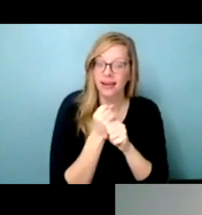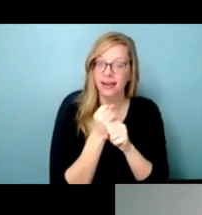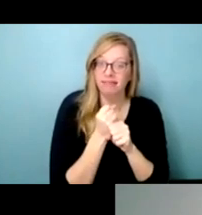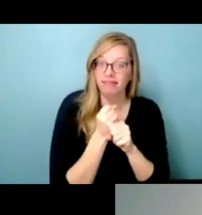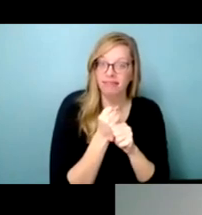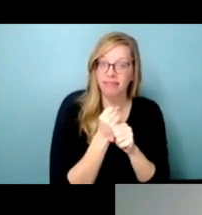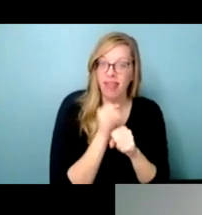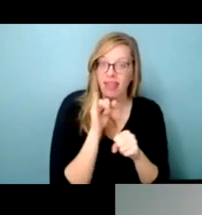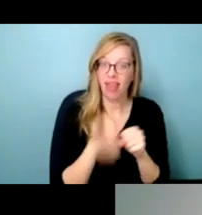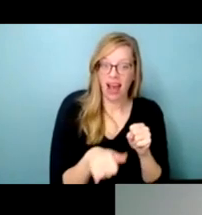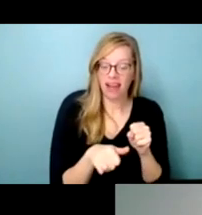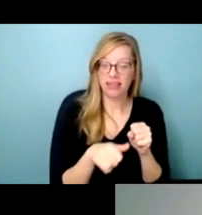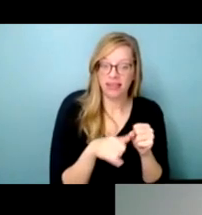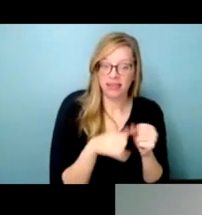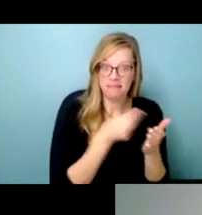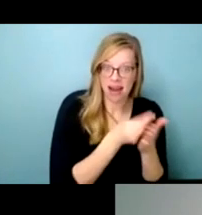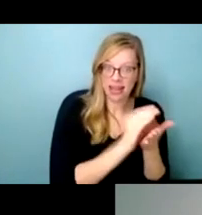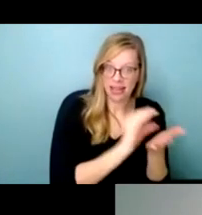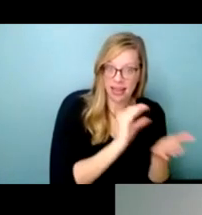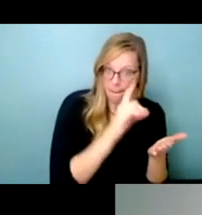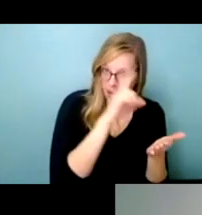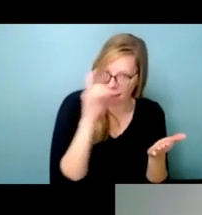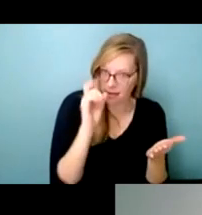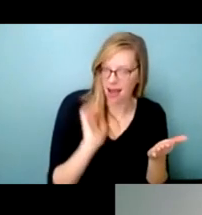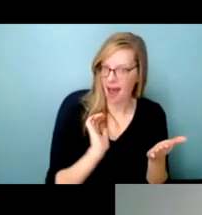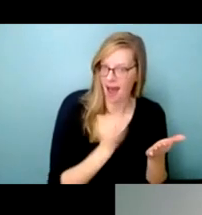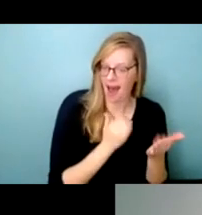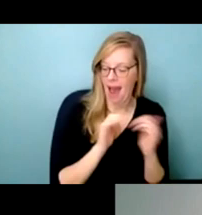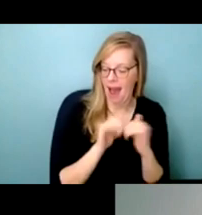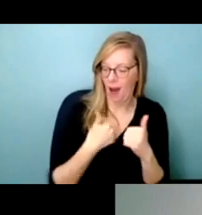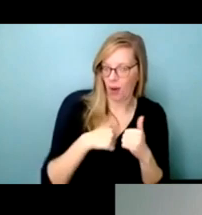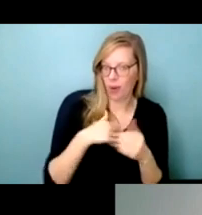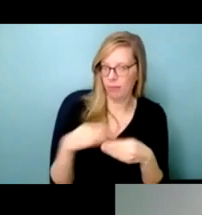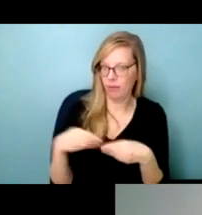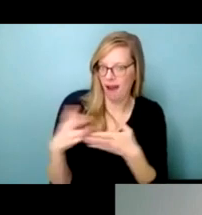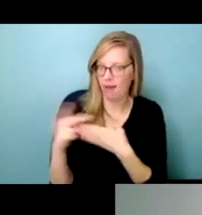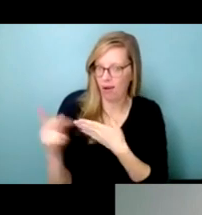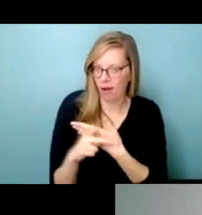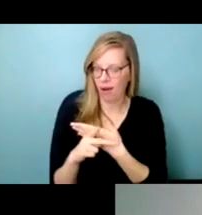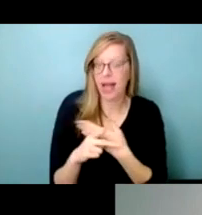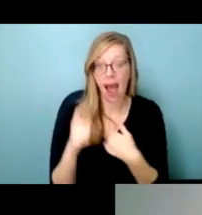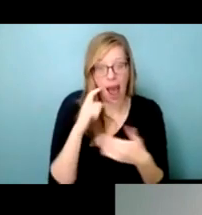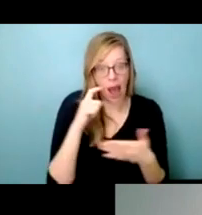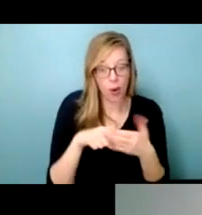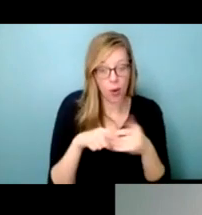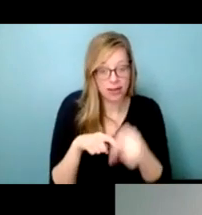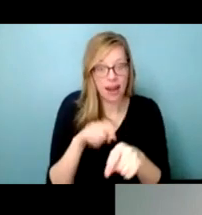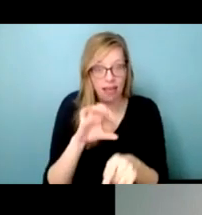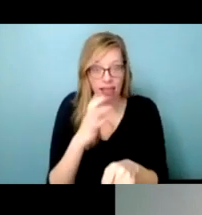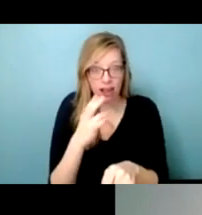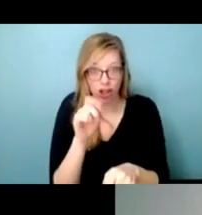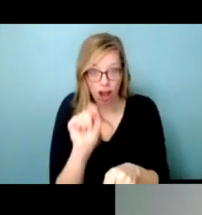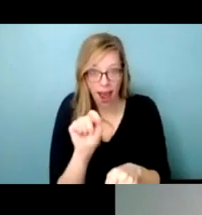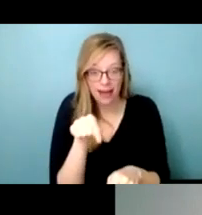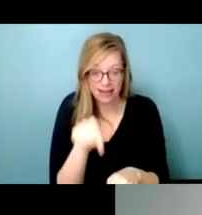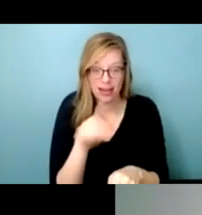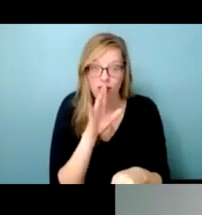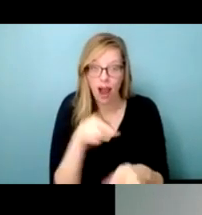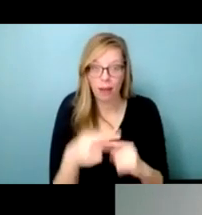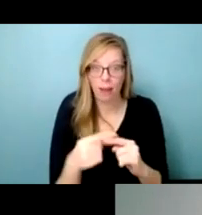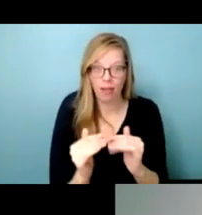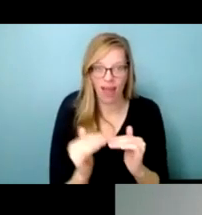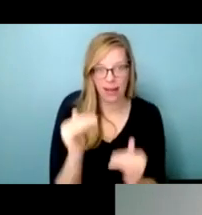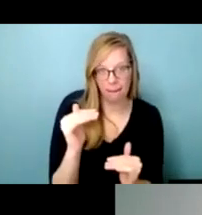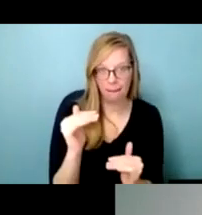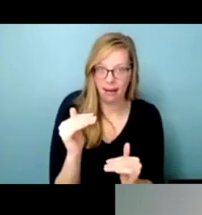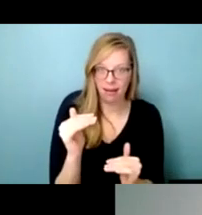deliver programming. And obviously, governments are very, I noticed in the chat, they're talking about the imbalance and kind of the disconnect